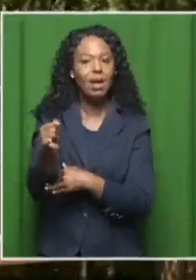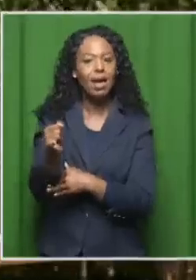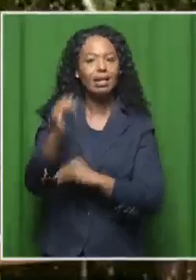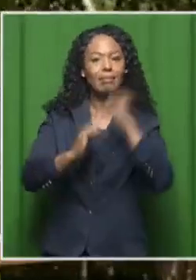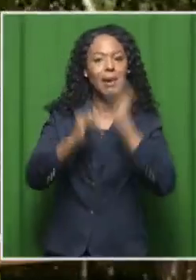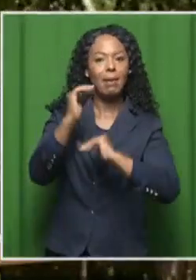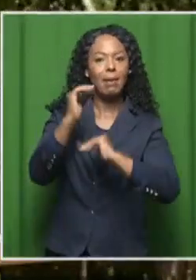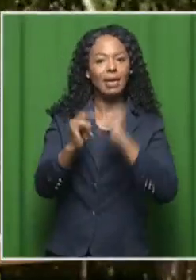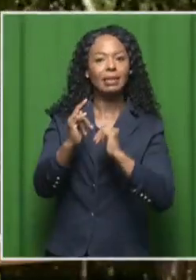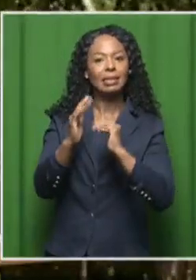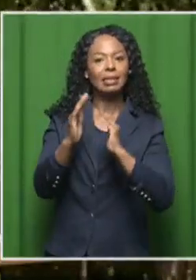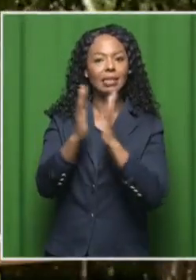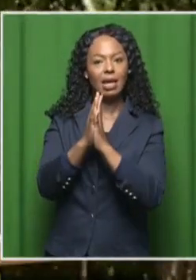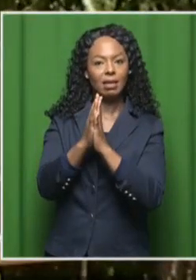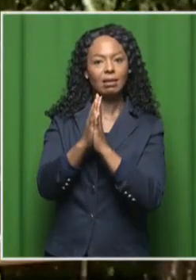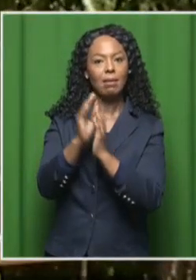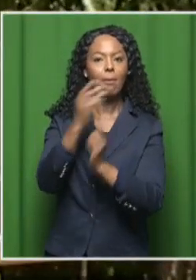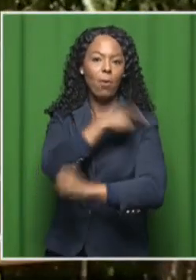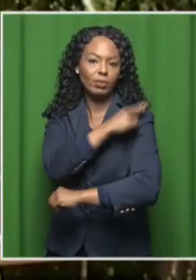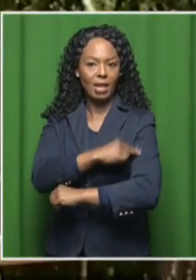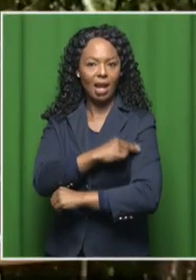5 years.